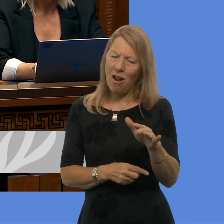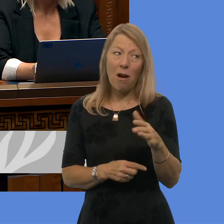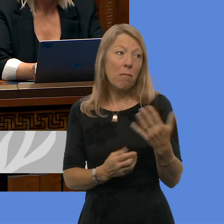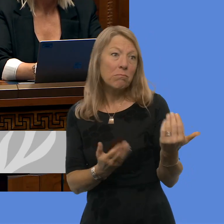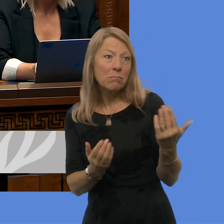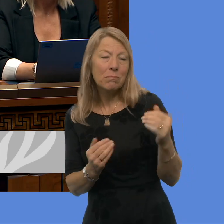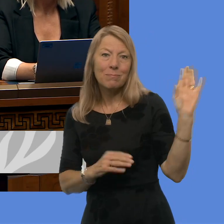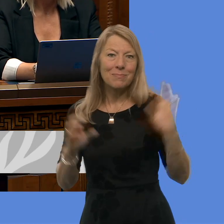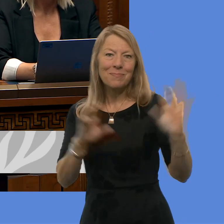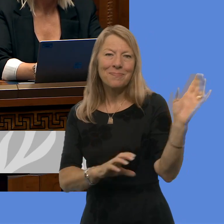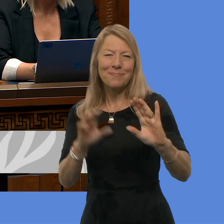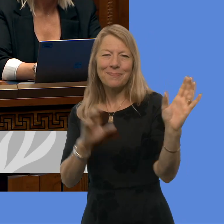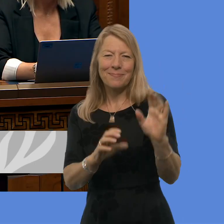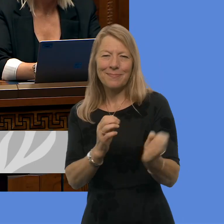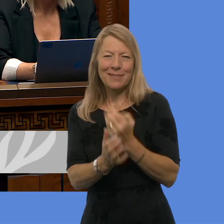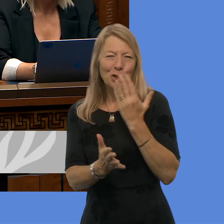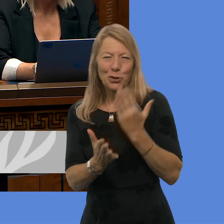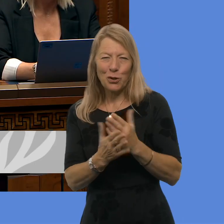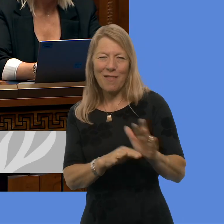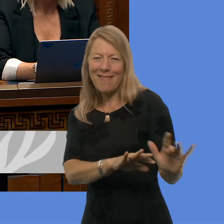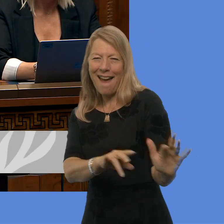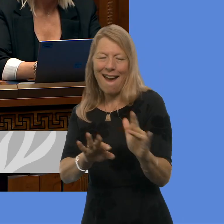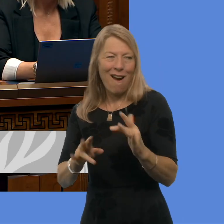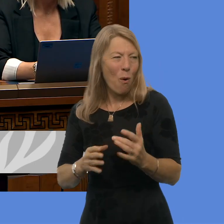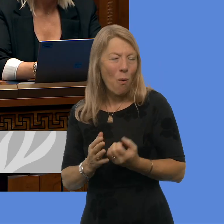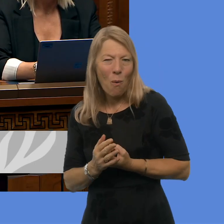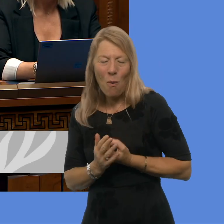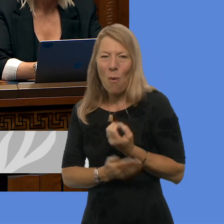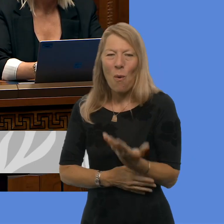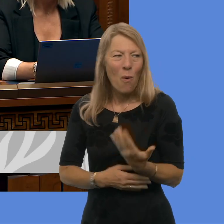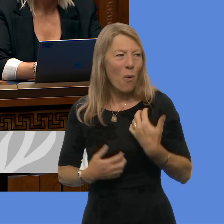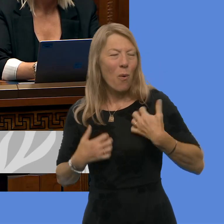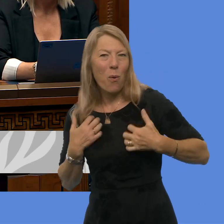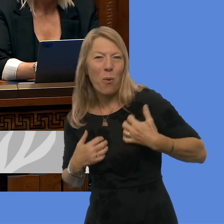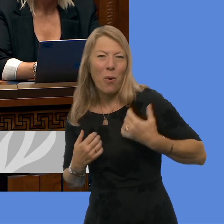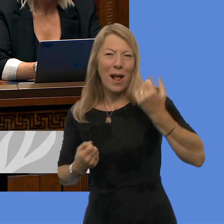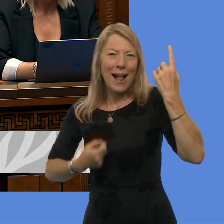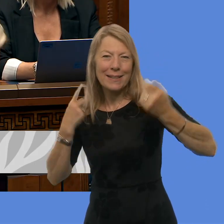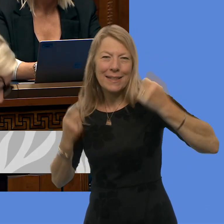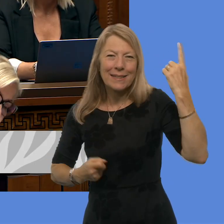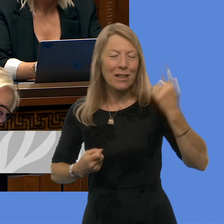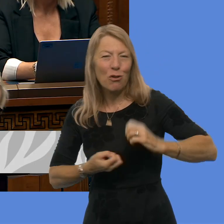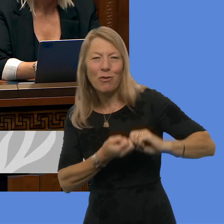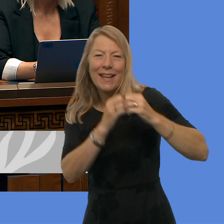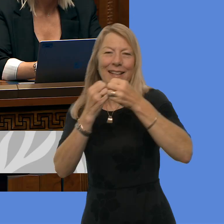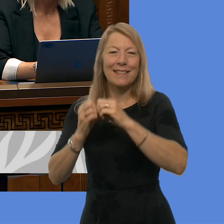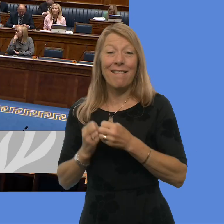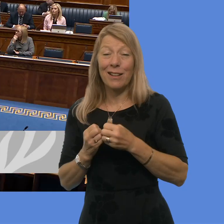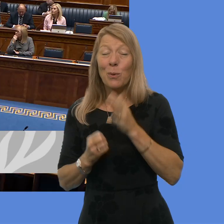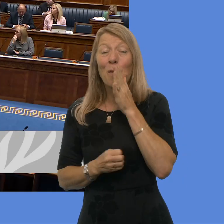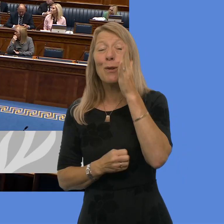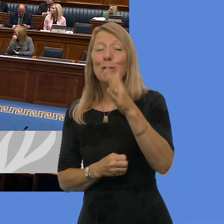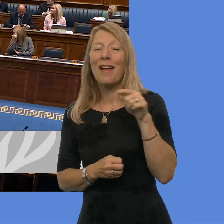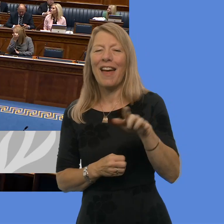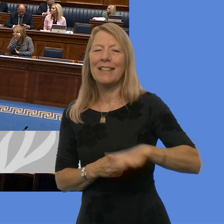rich creativity, the innovation, the talent and the skills, and plays its part in future growth of the site. Call Gary Middleton.